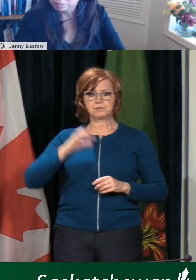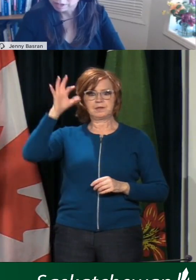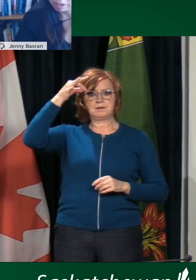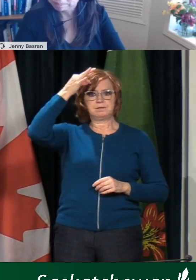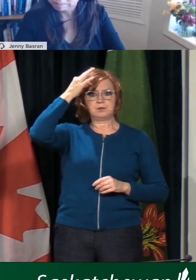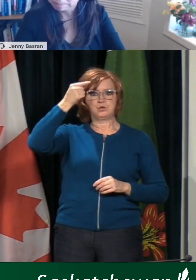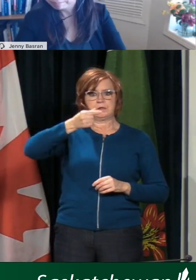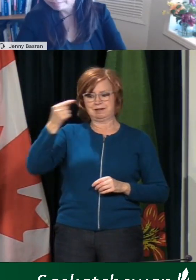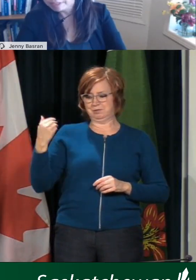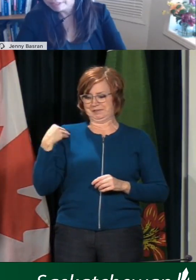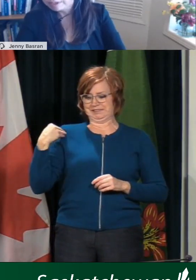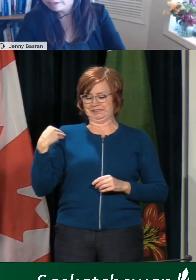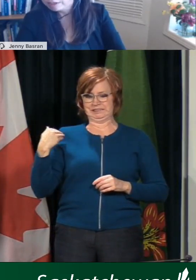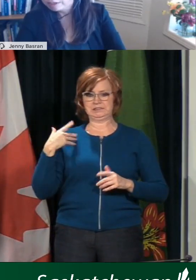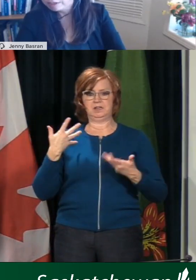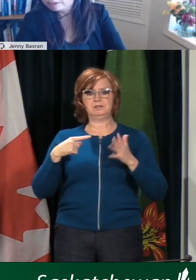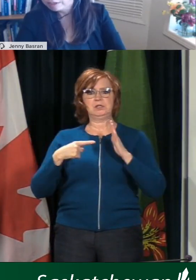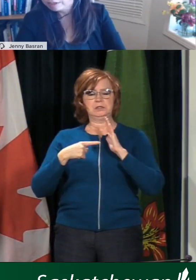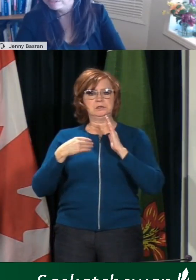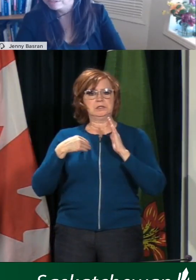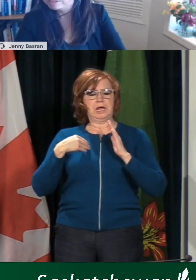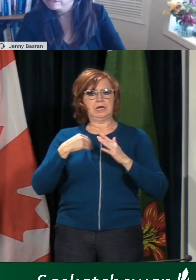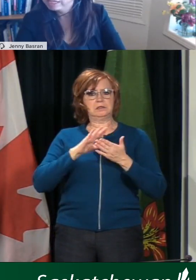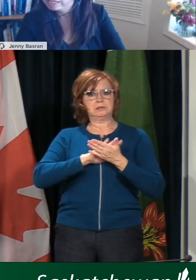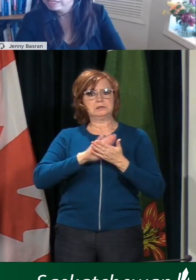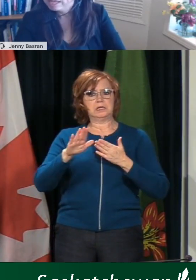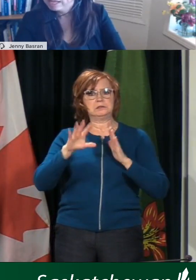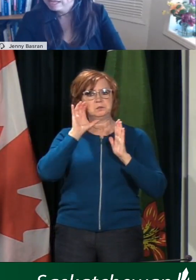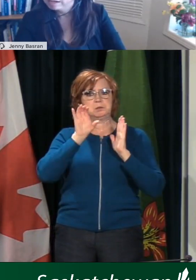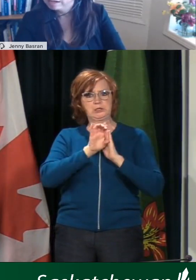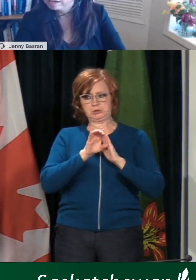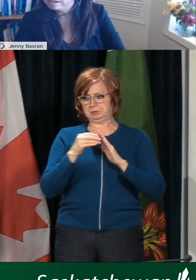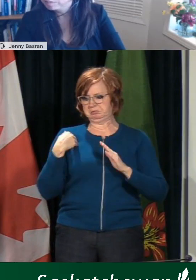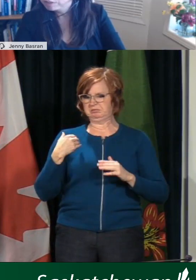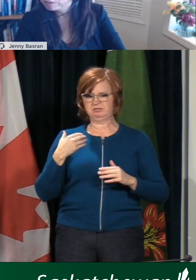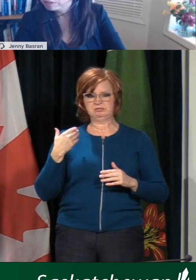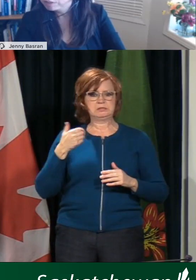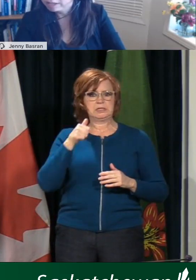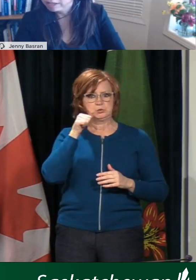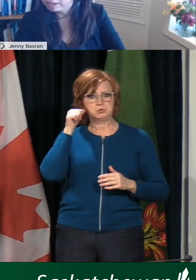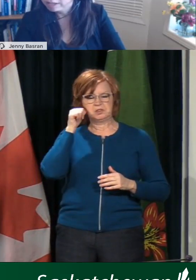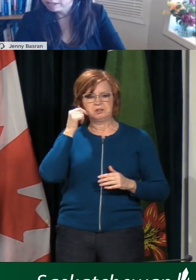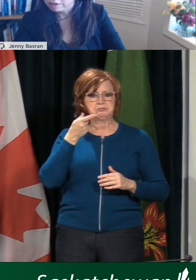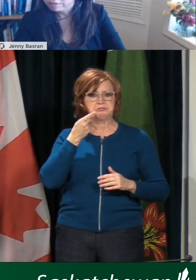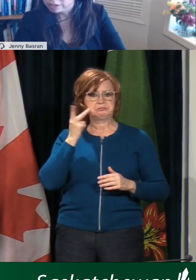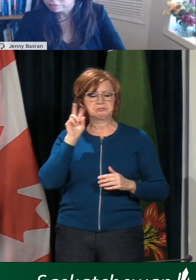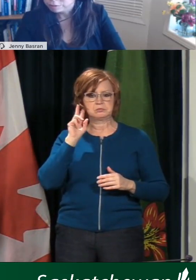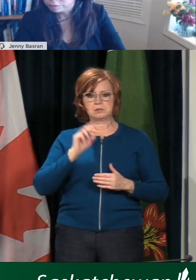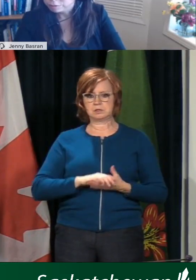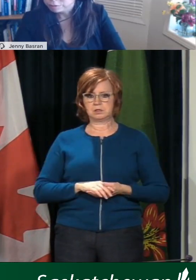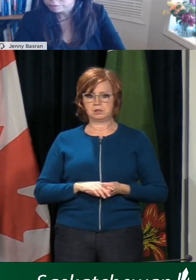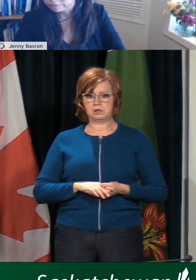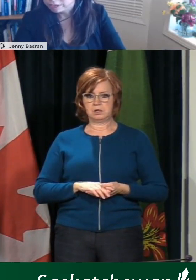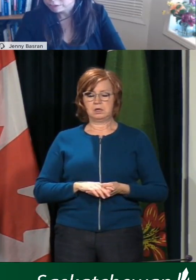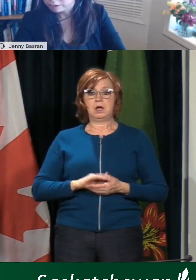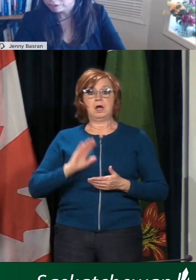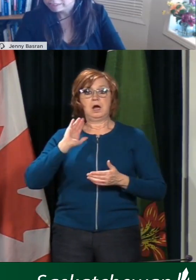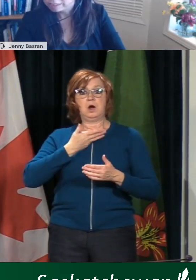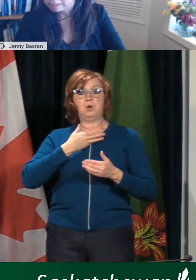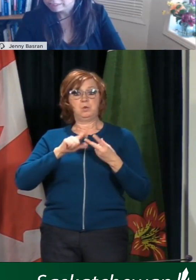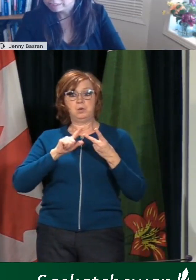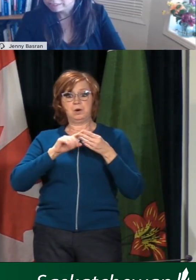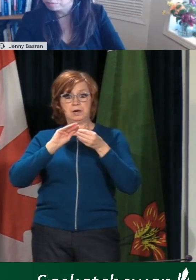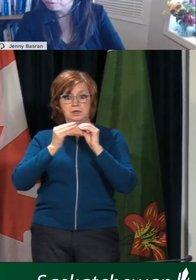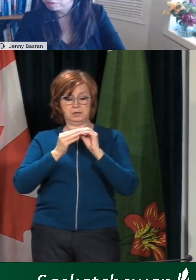well. We do calculate this regularly. And on April 25th, our effective reproductive number in Saskatchewan